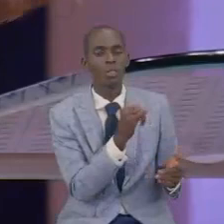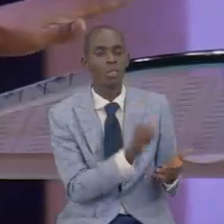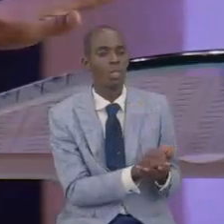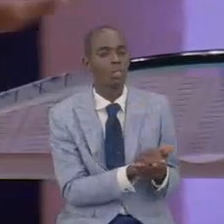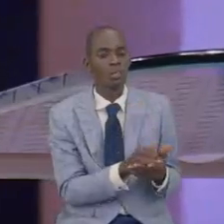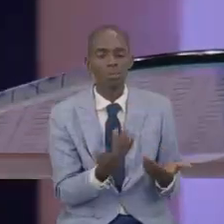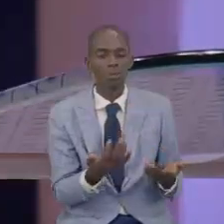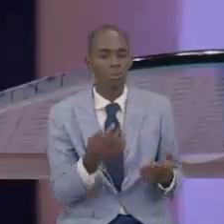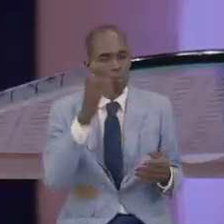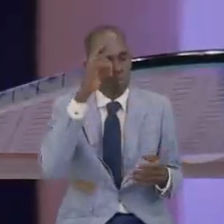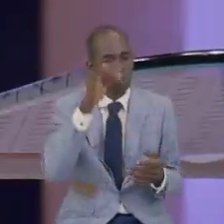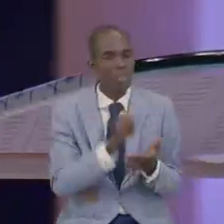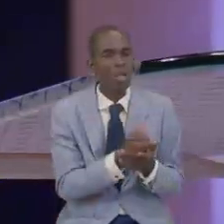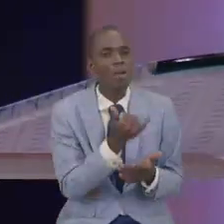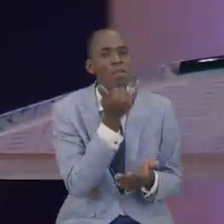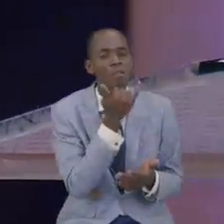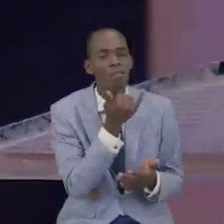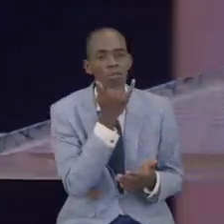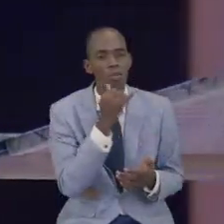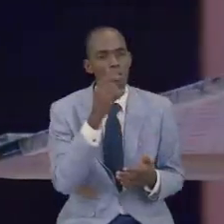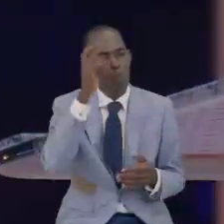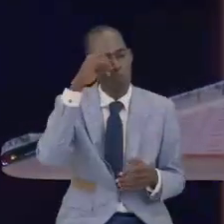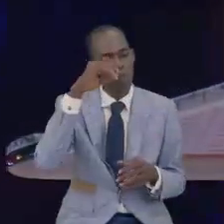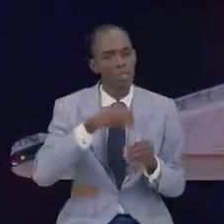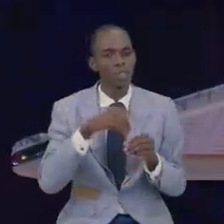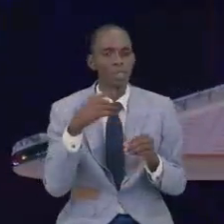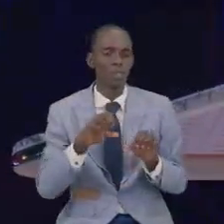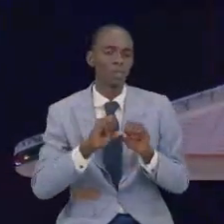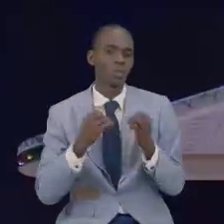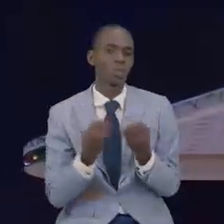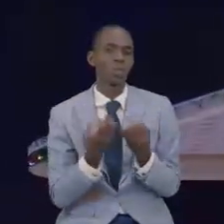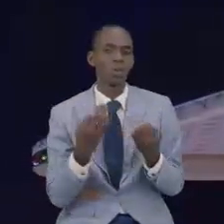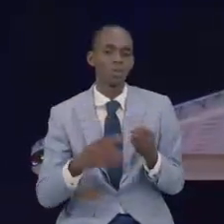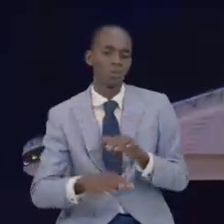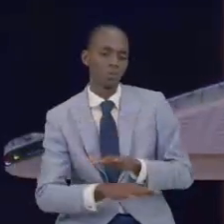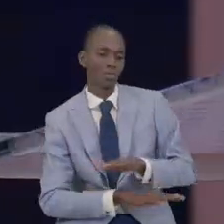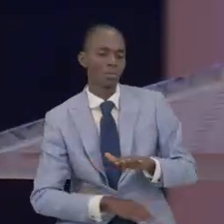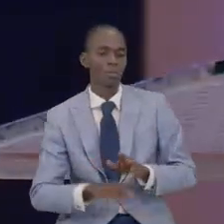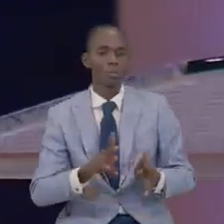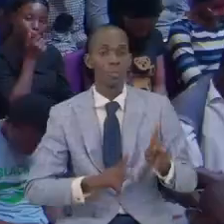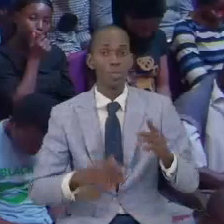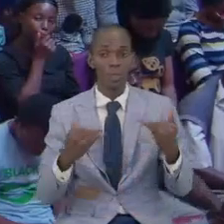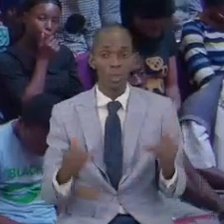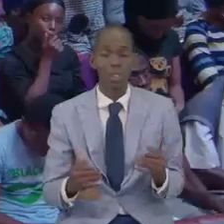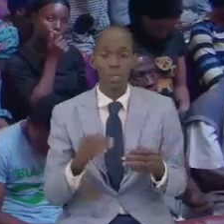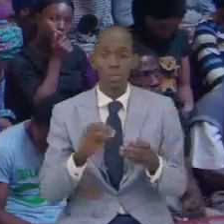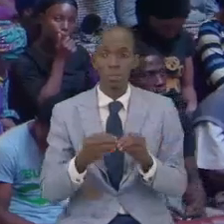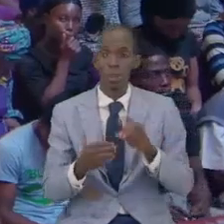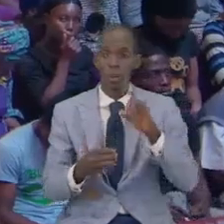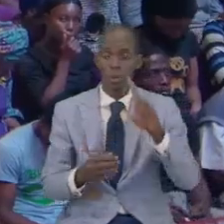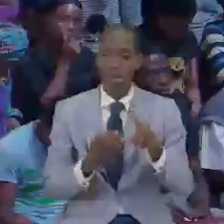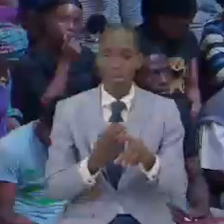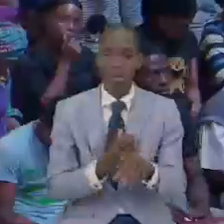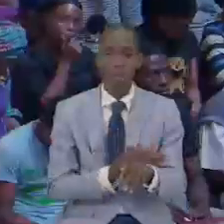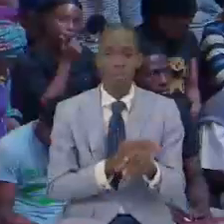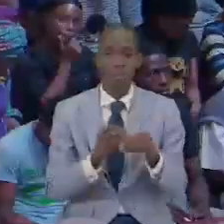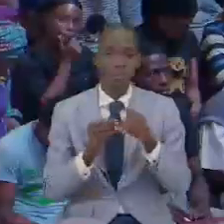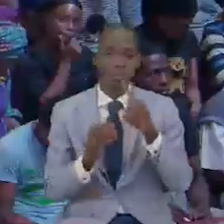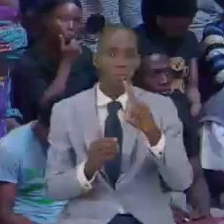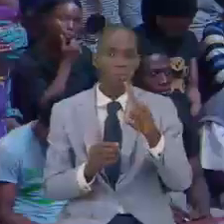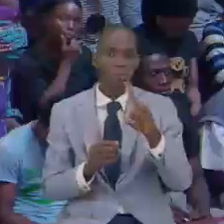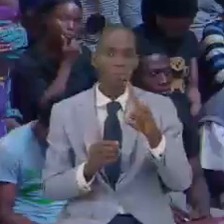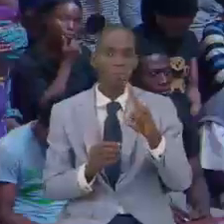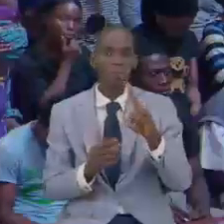faulty wisdom in the society of the base. Let's look at number one. Number one is